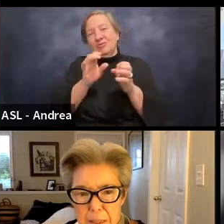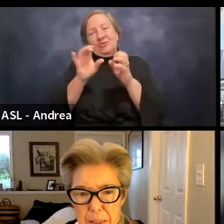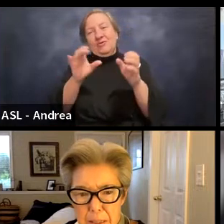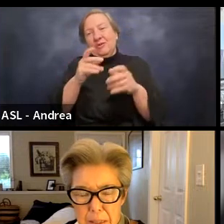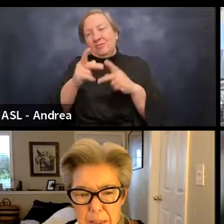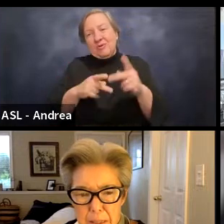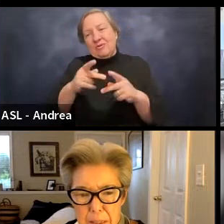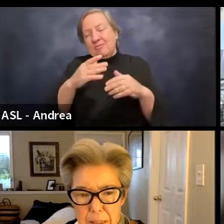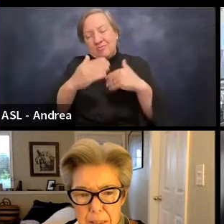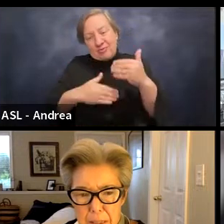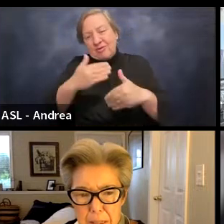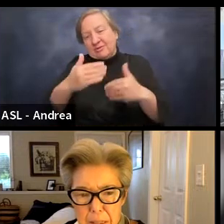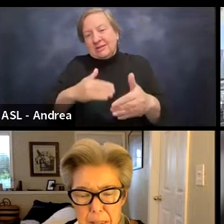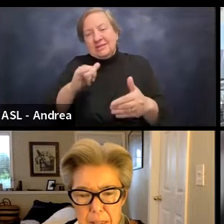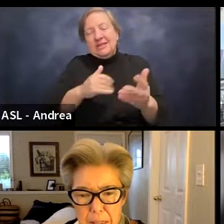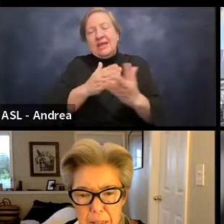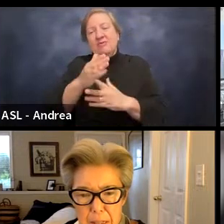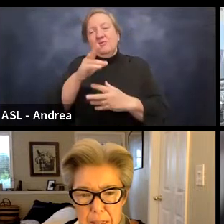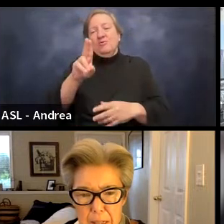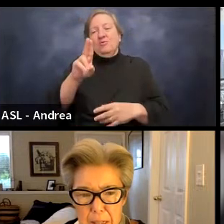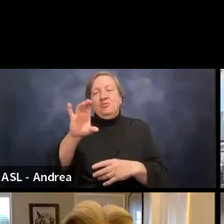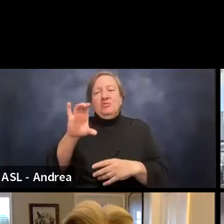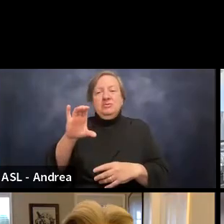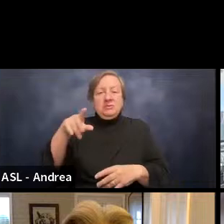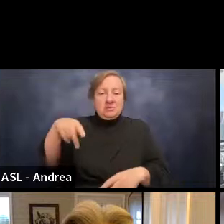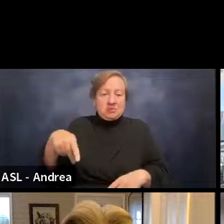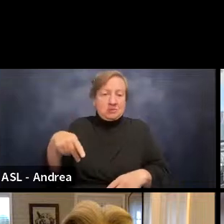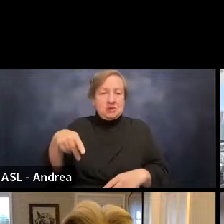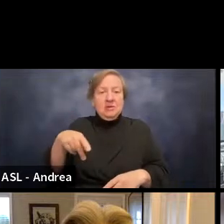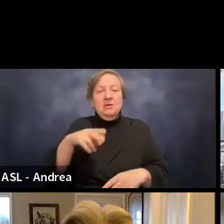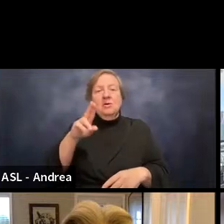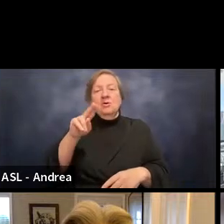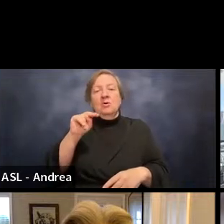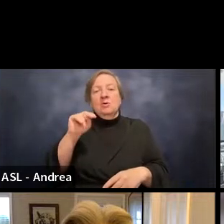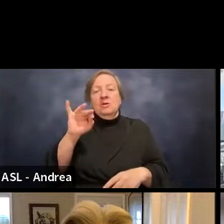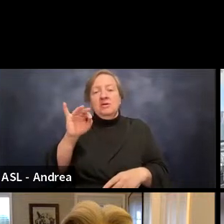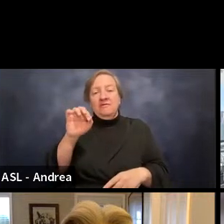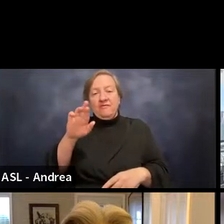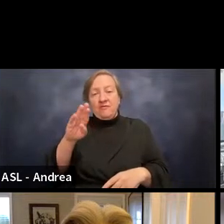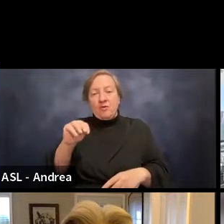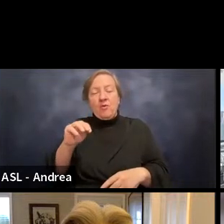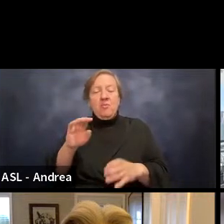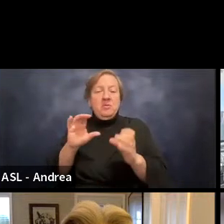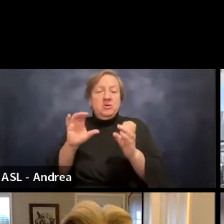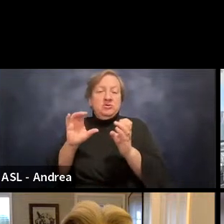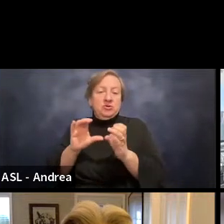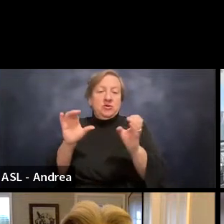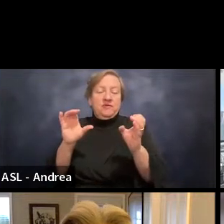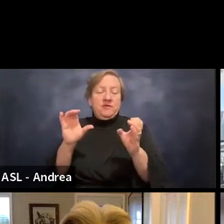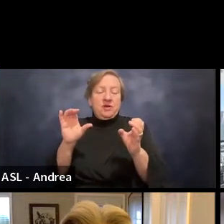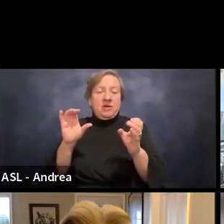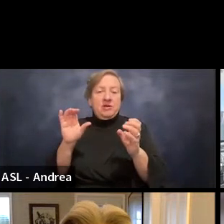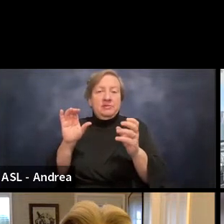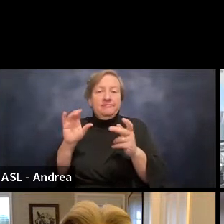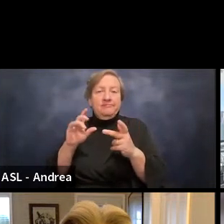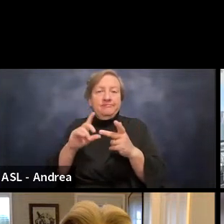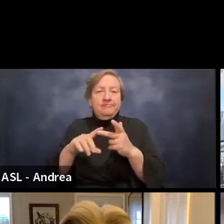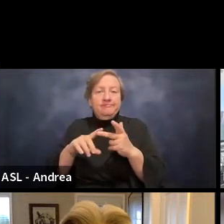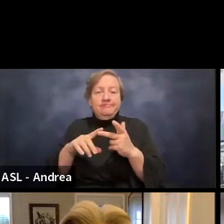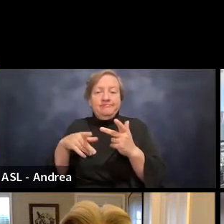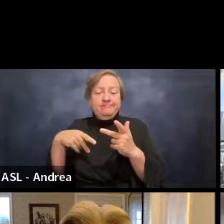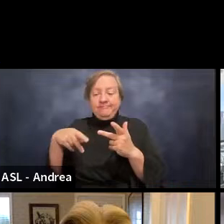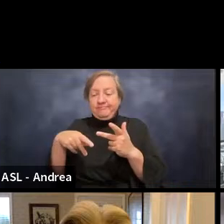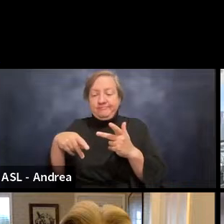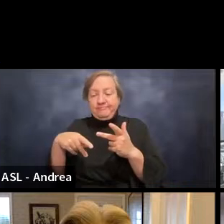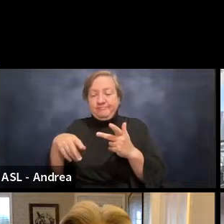That's controlled through what's called a UCP, Uniform Certifying, I forget what the P